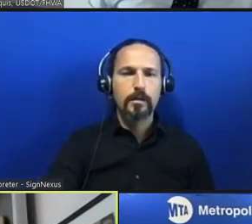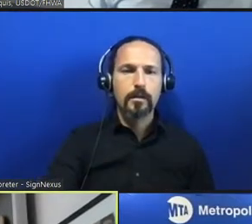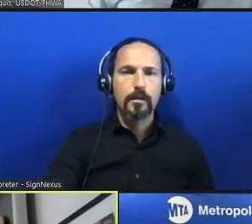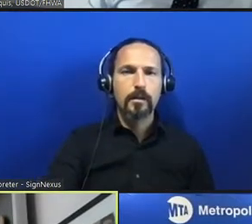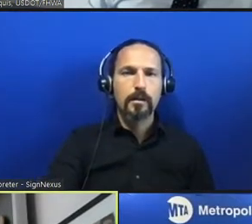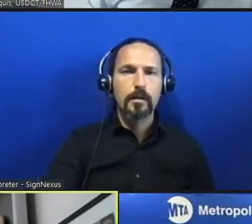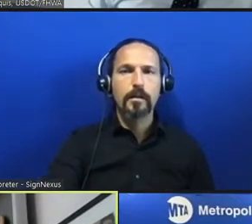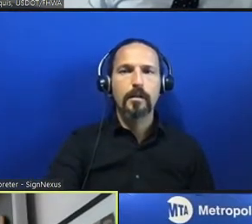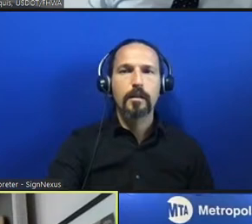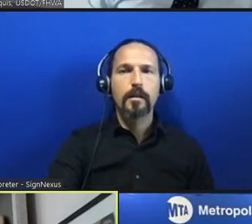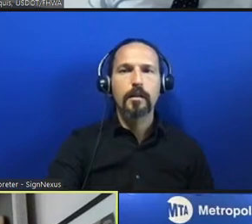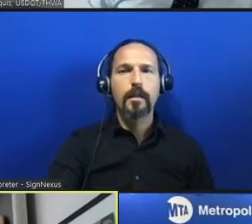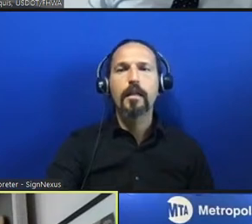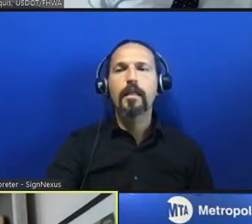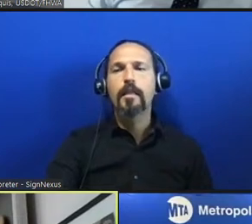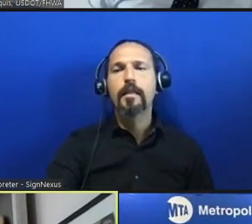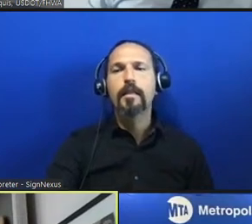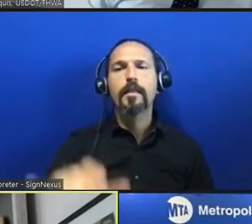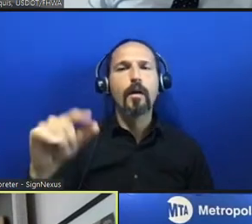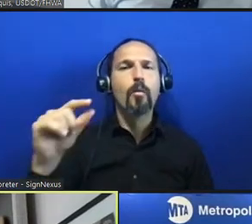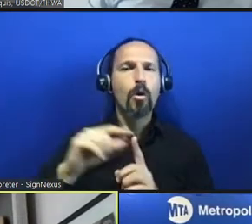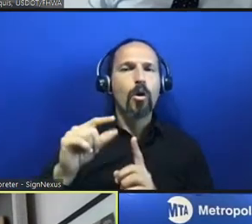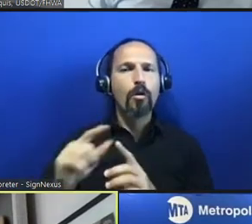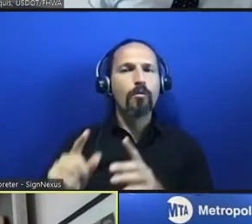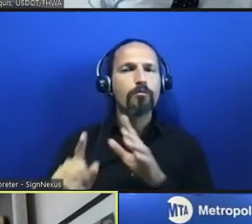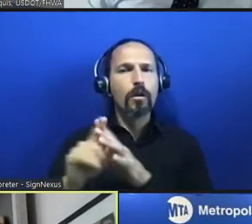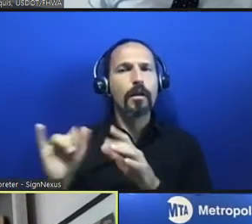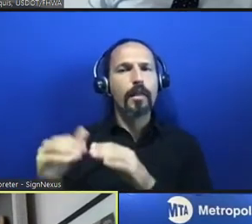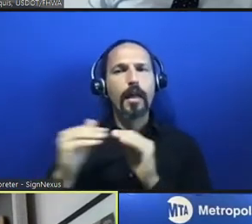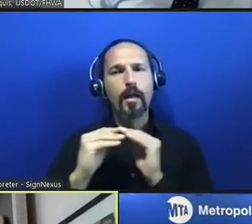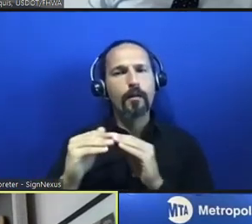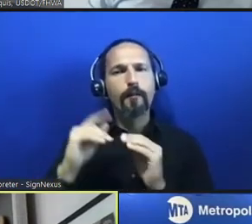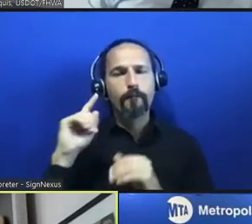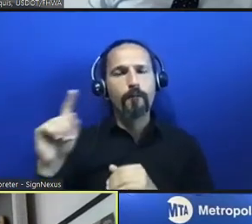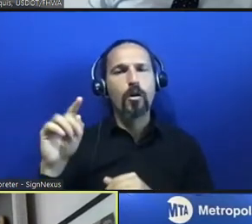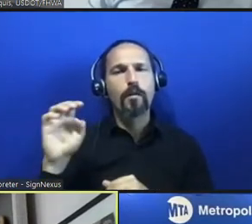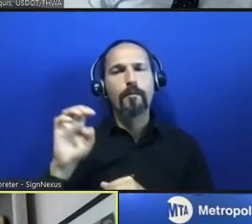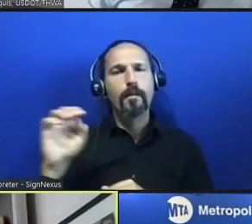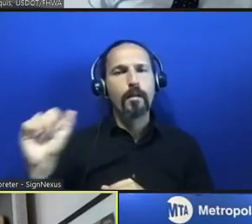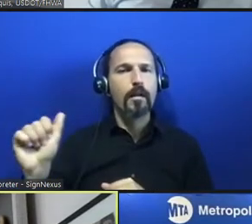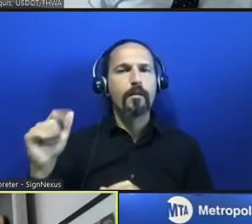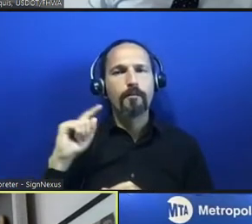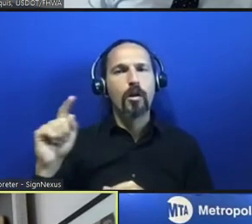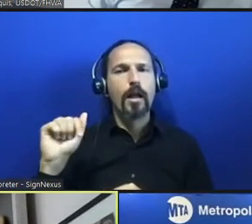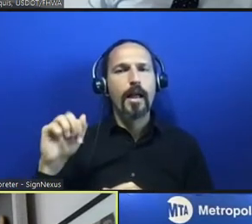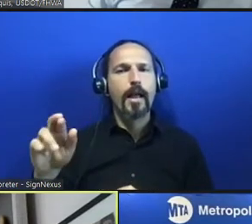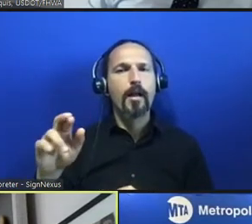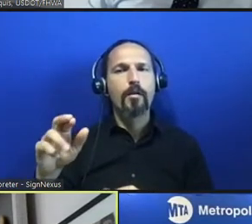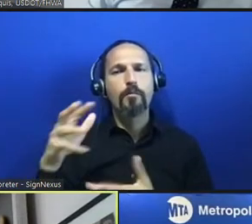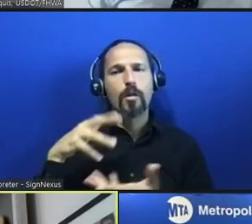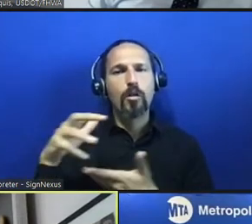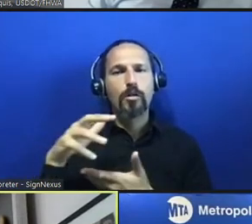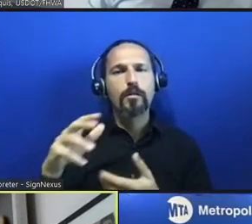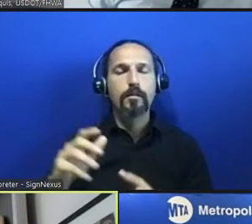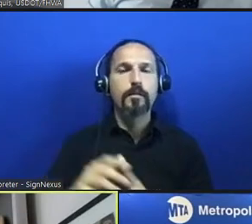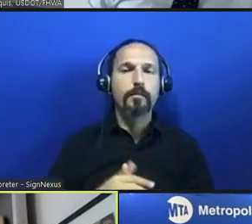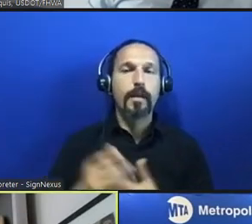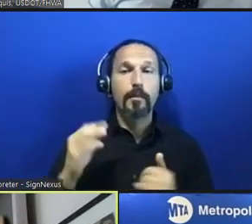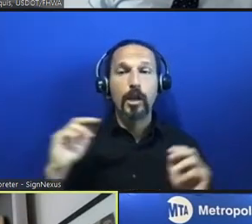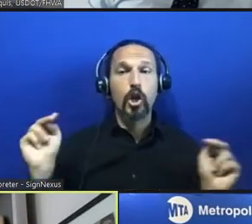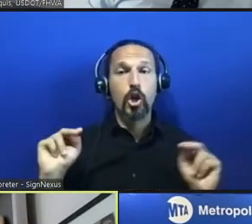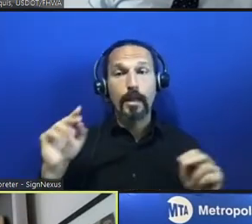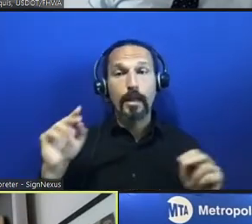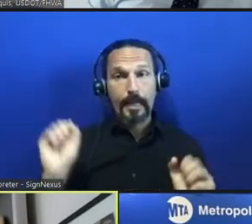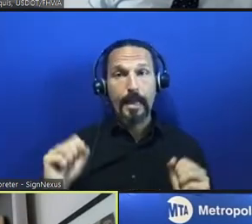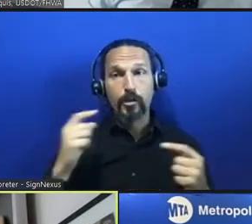the word Equity is mentioned several times in the environmental assessment in the context of air pollution maybe in some objective sense this can